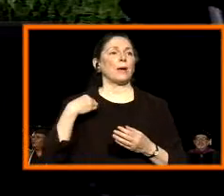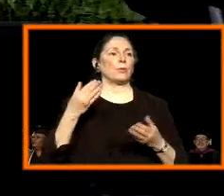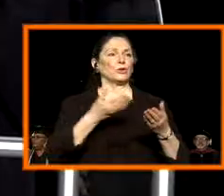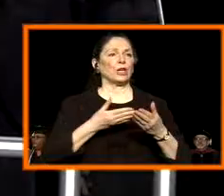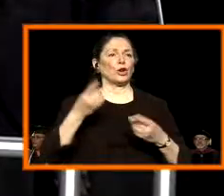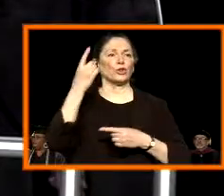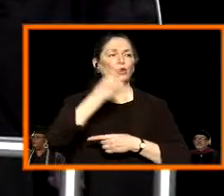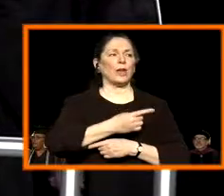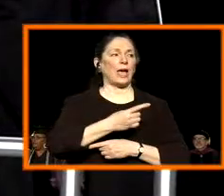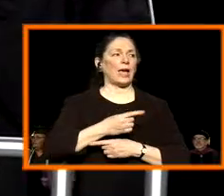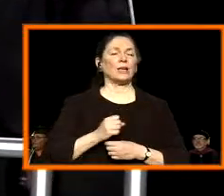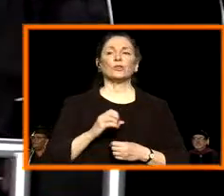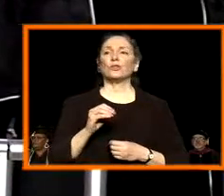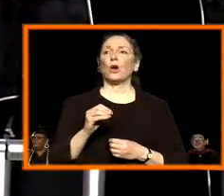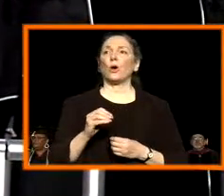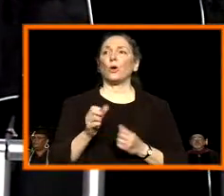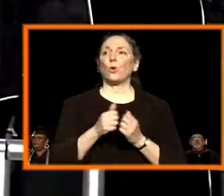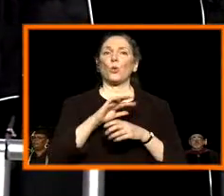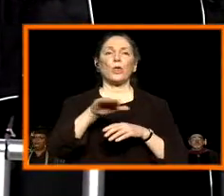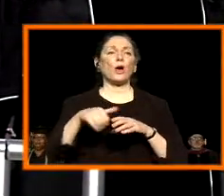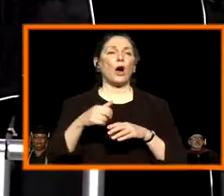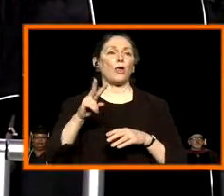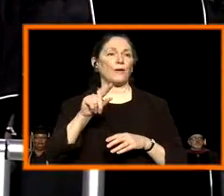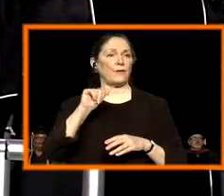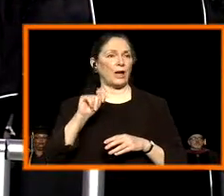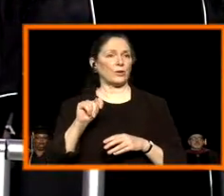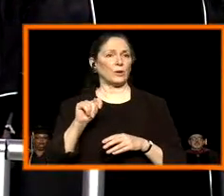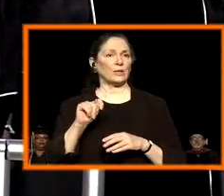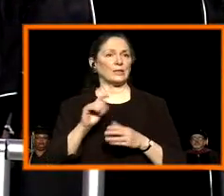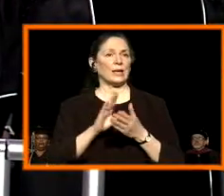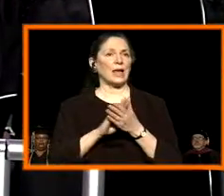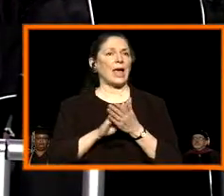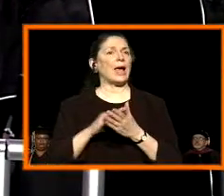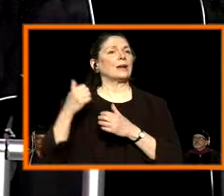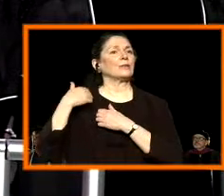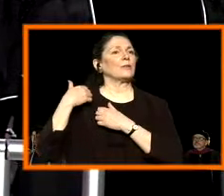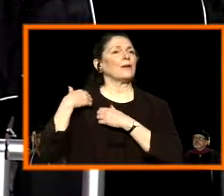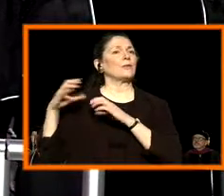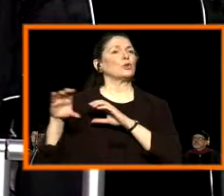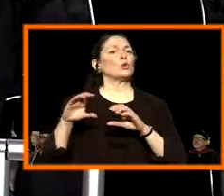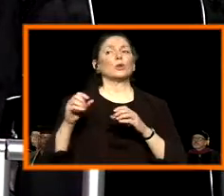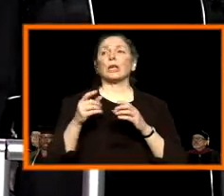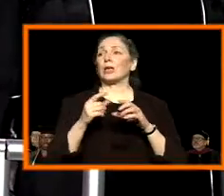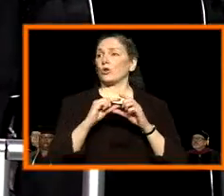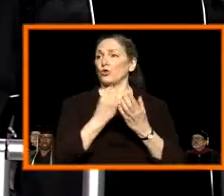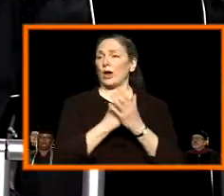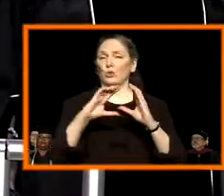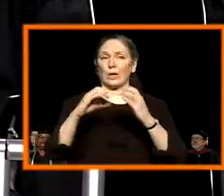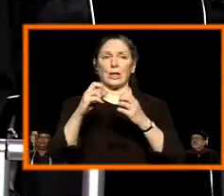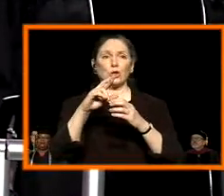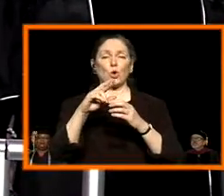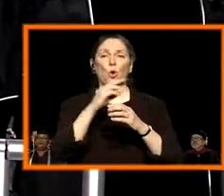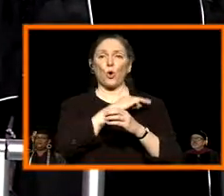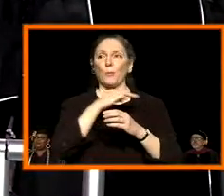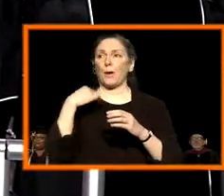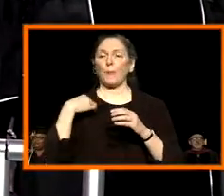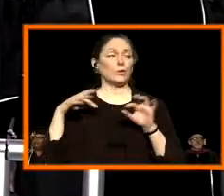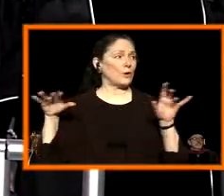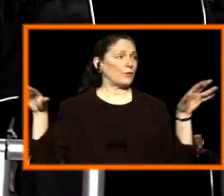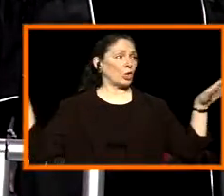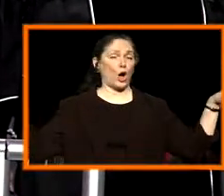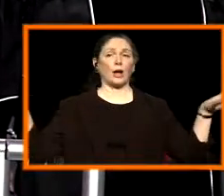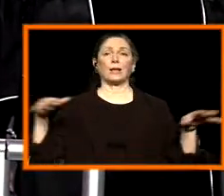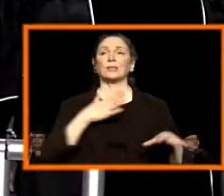here today. So would all the veterans and active duty military, either in the graduating class or members of the